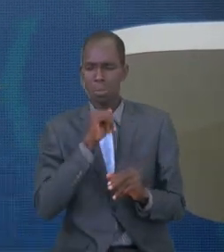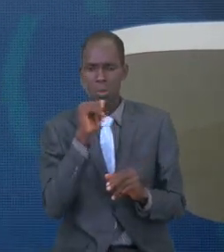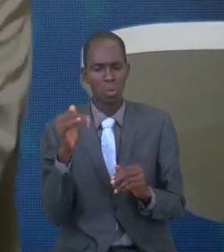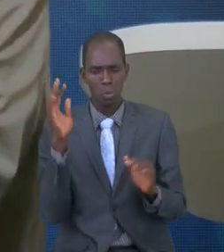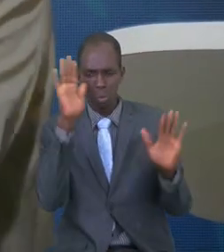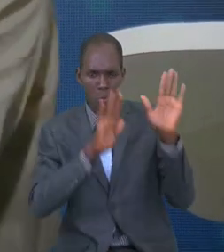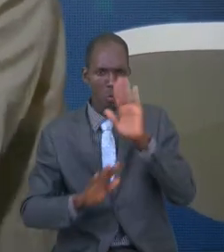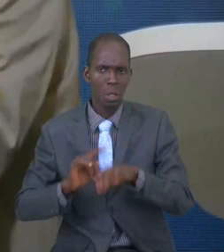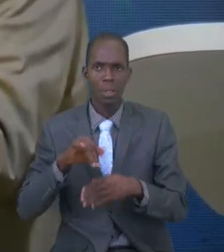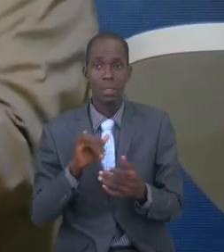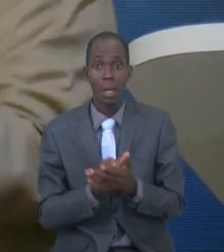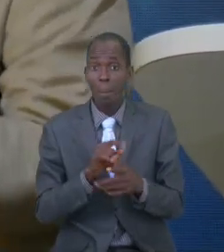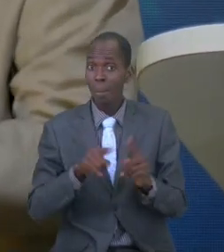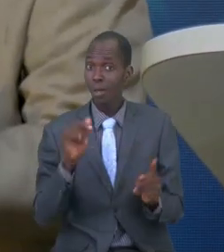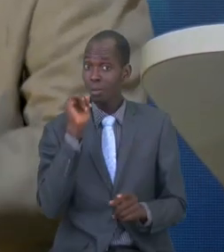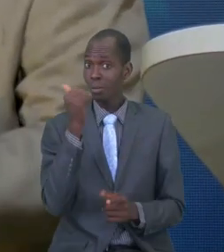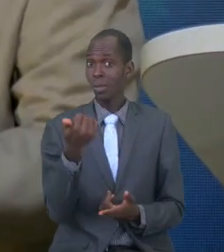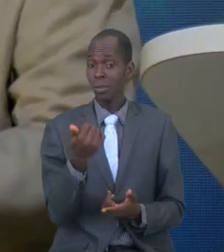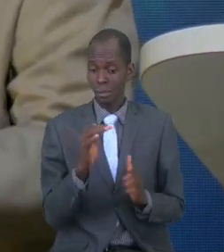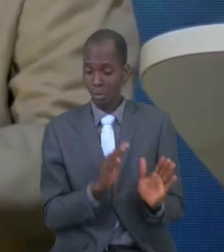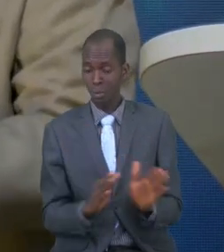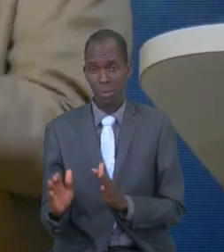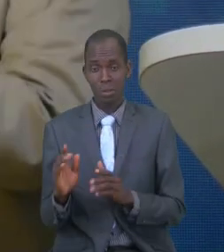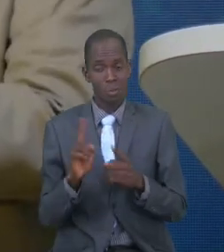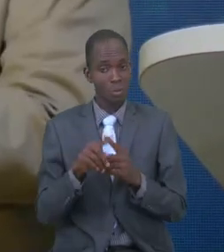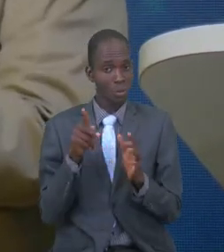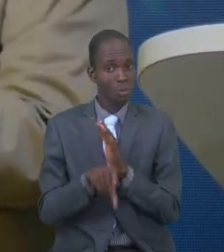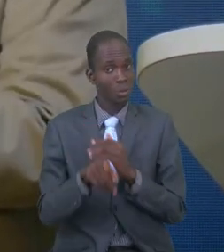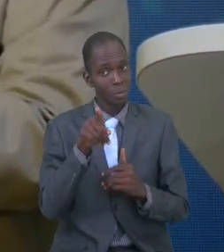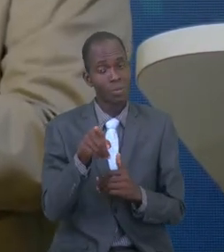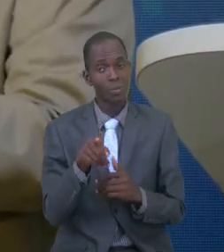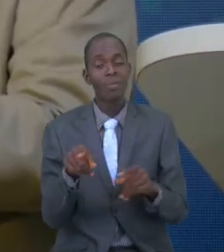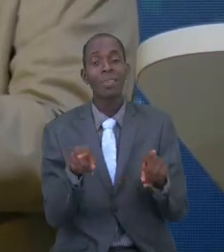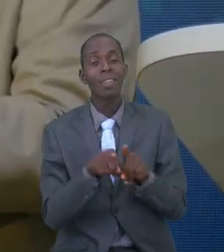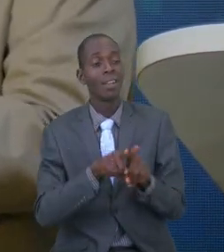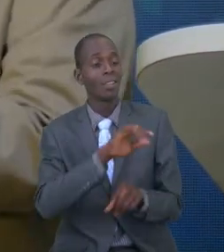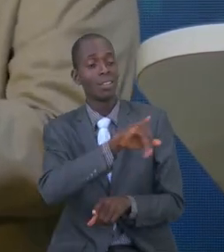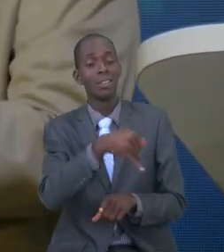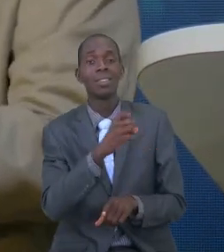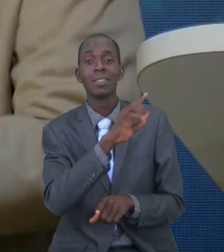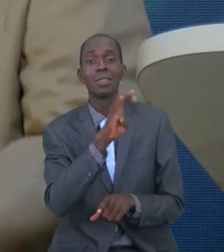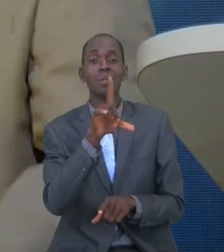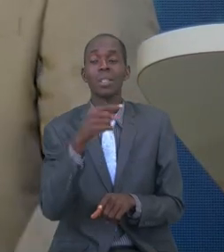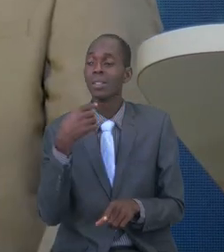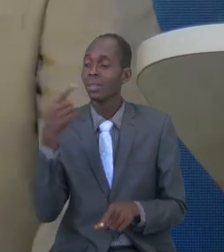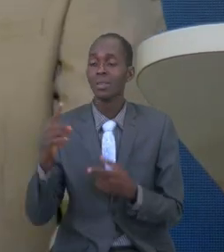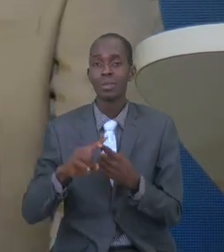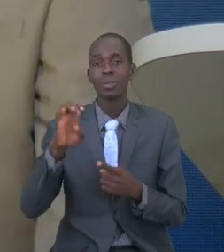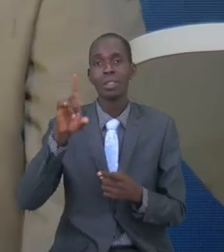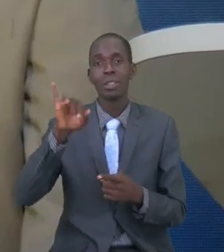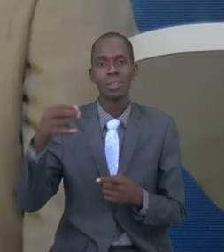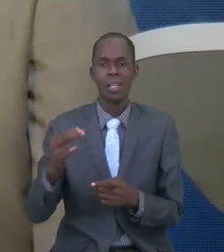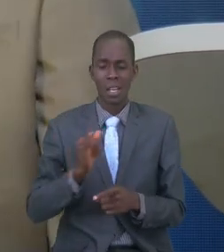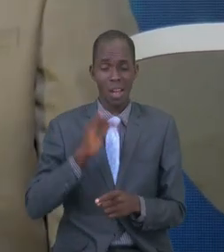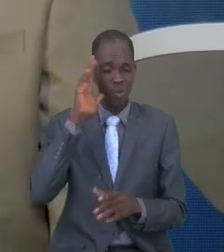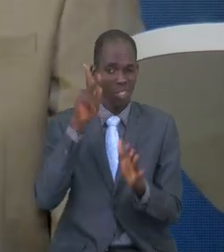But tomorrow is the day, he has said, like Jezebel told Elijah, I'll get